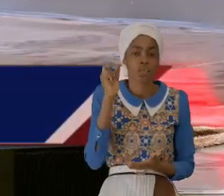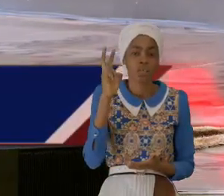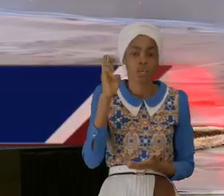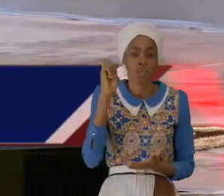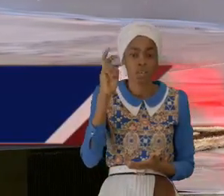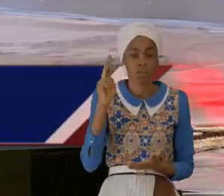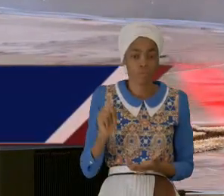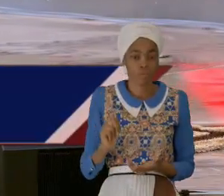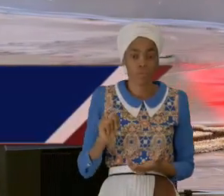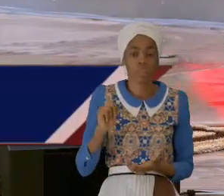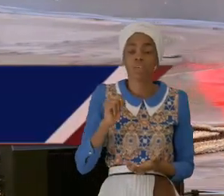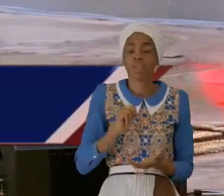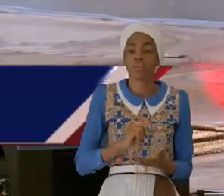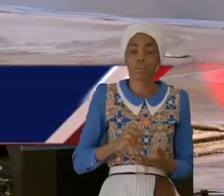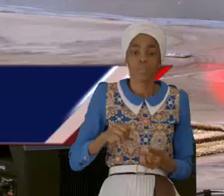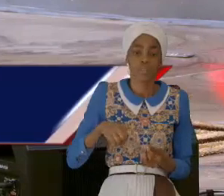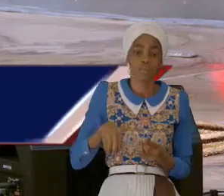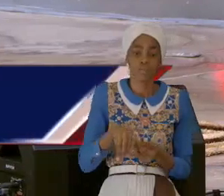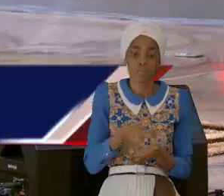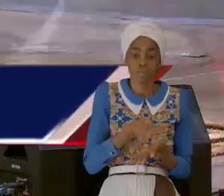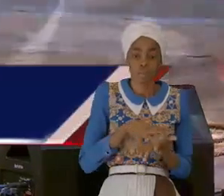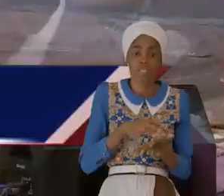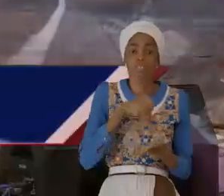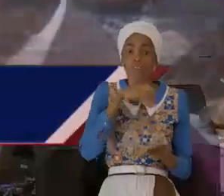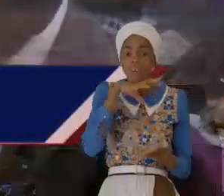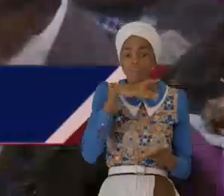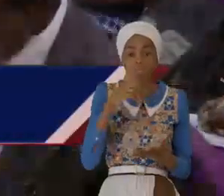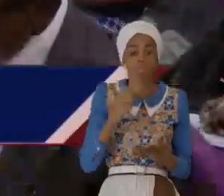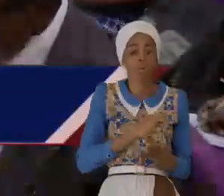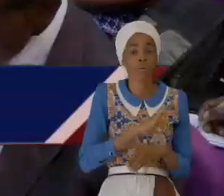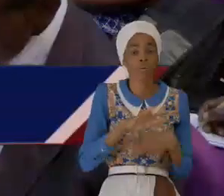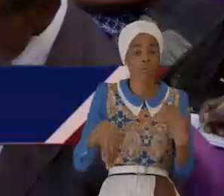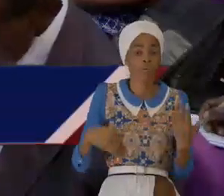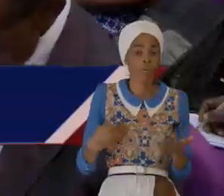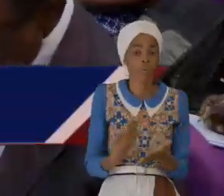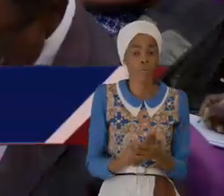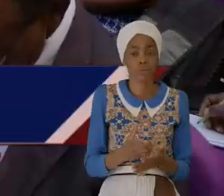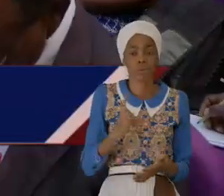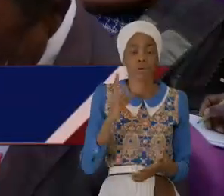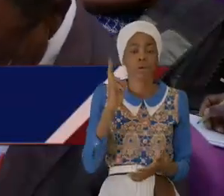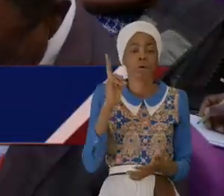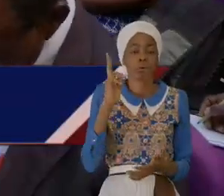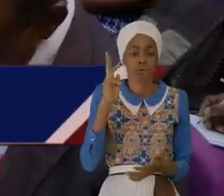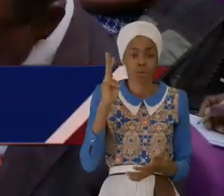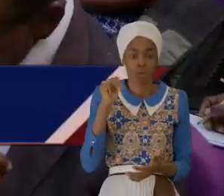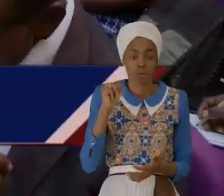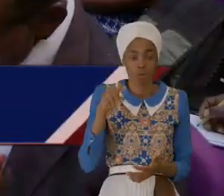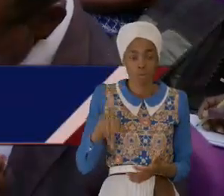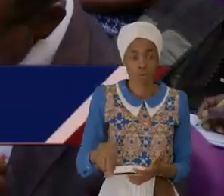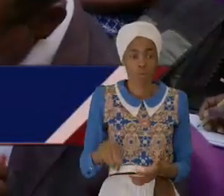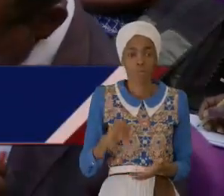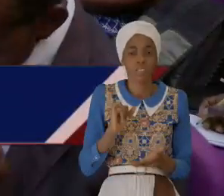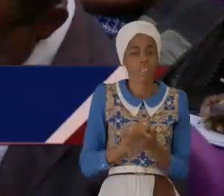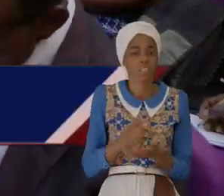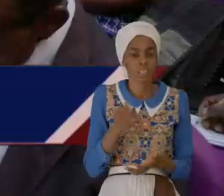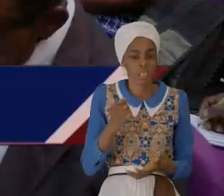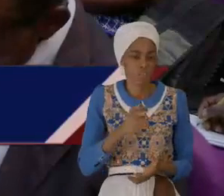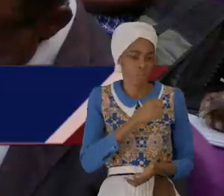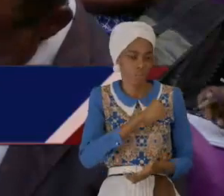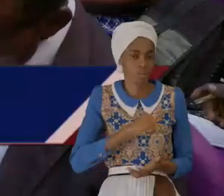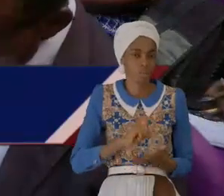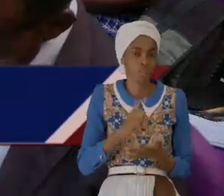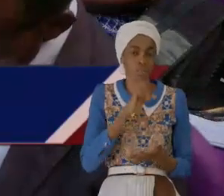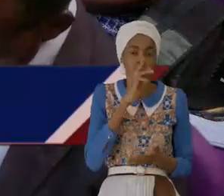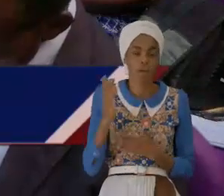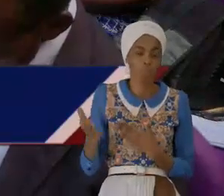whole lump. That little circumcision that you are bringing in will spoil the whole